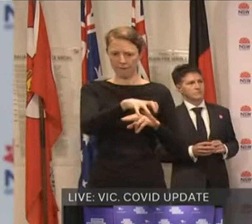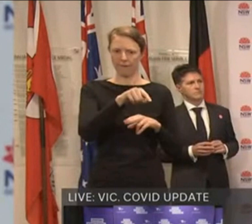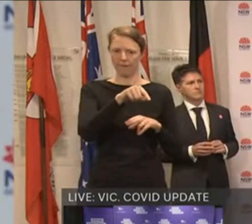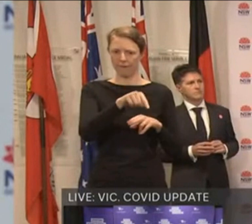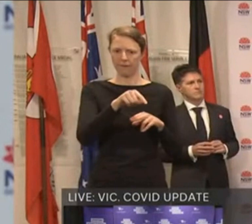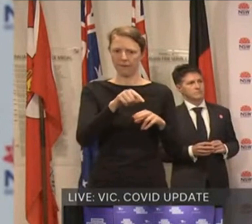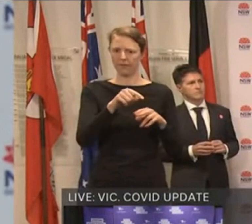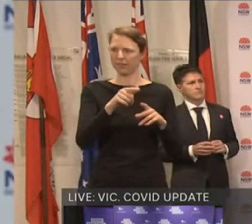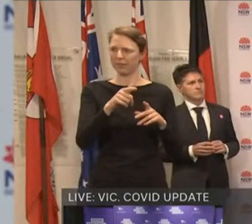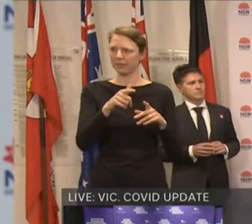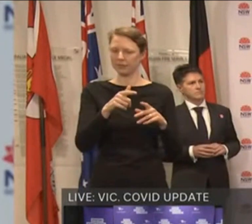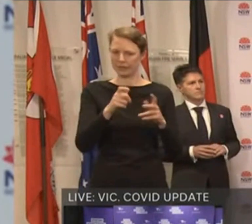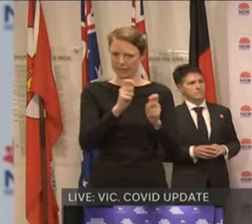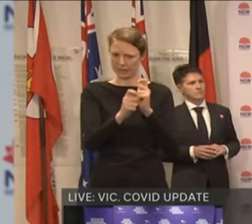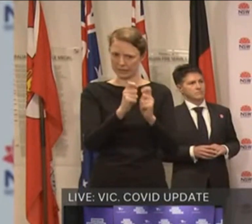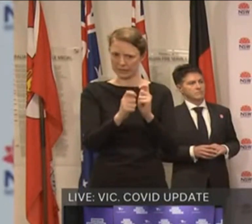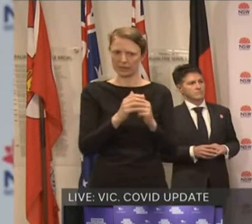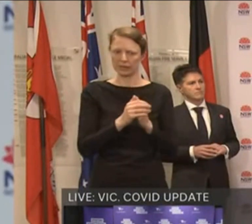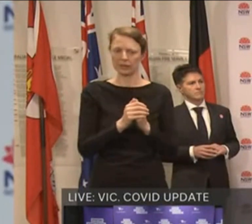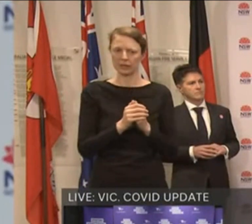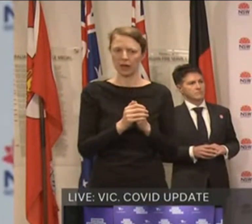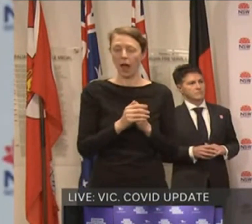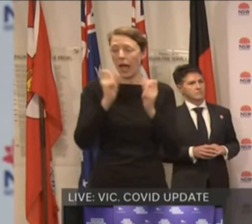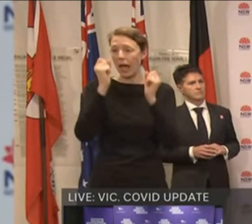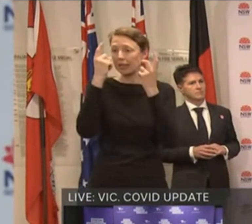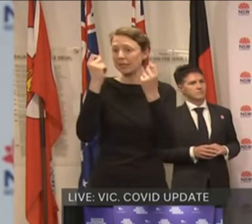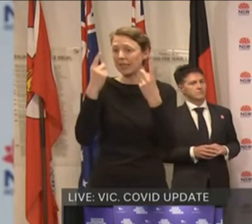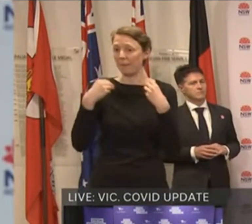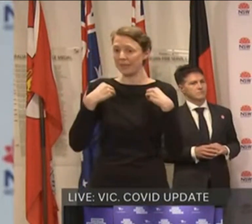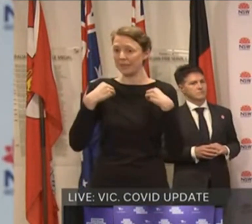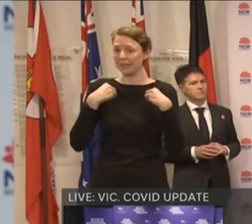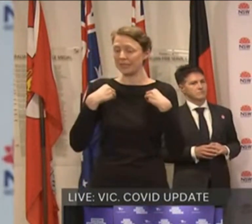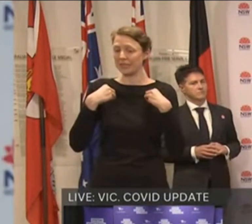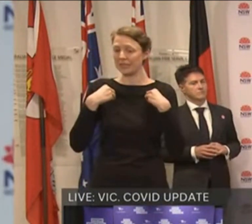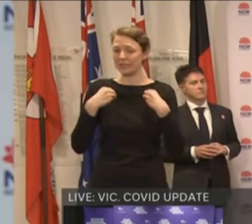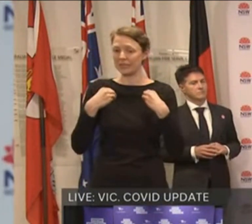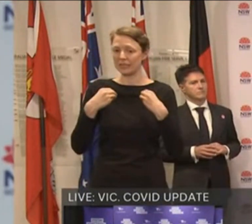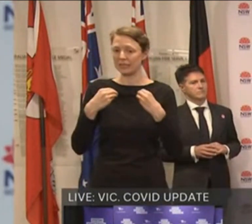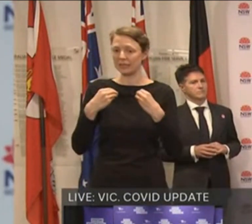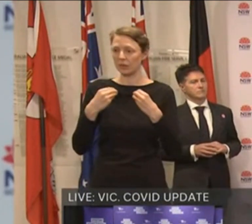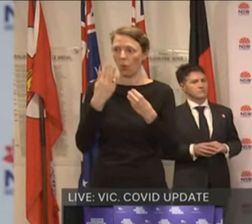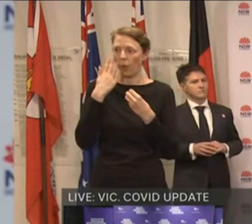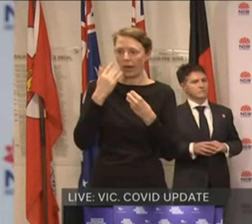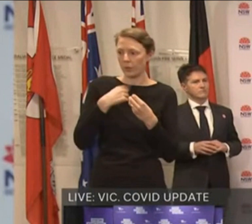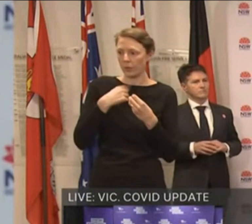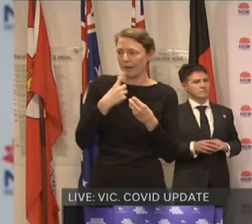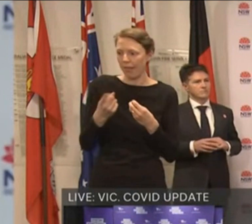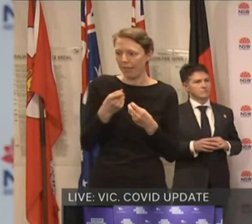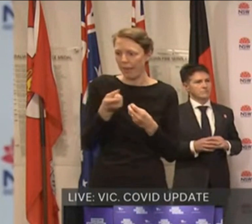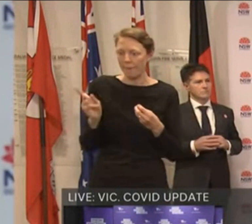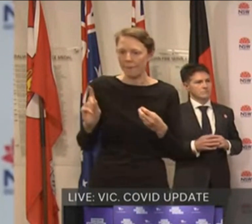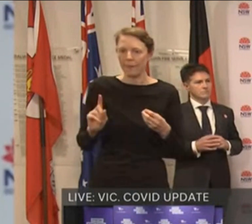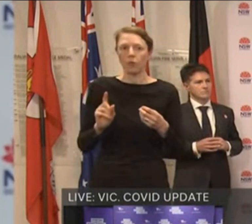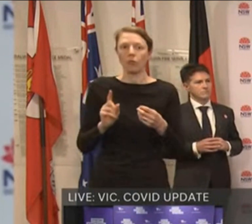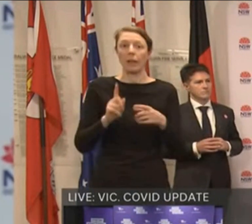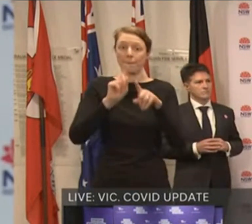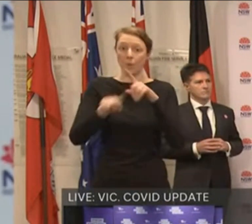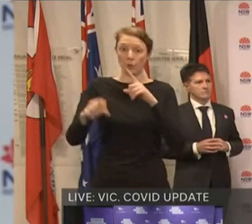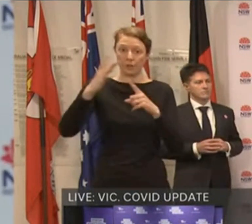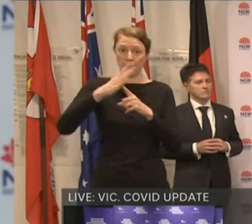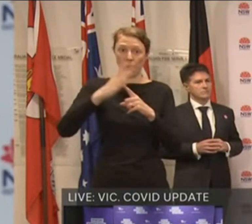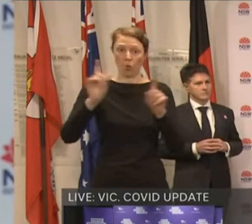relevant businesses, but also making sure the public is aware as soon as we're aware of what's going on, because our first and